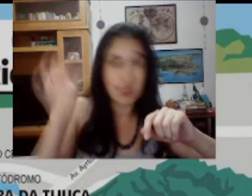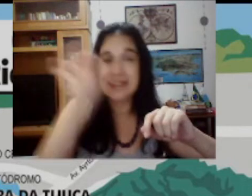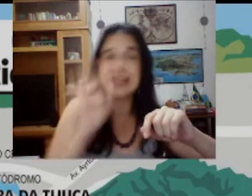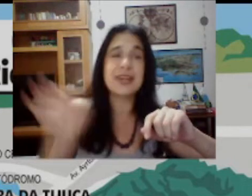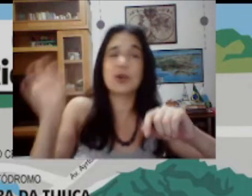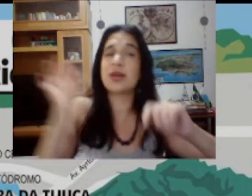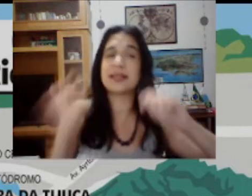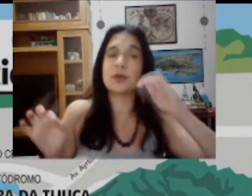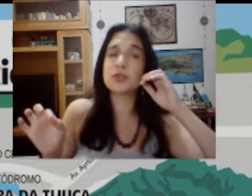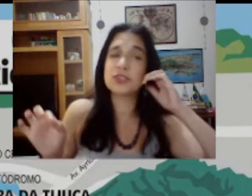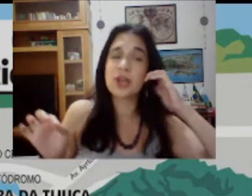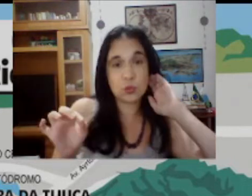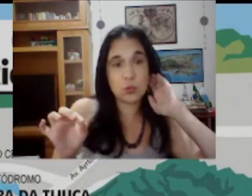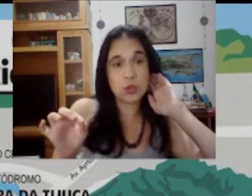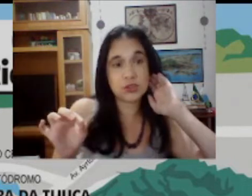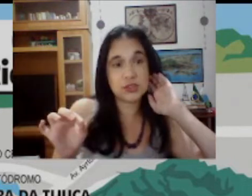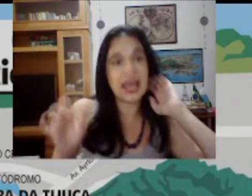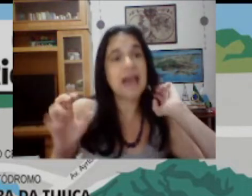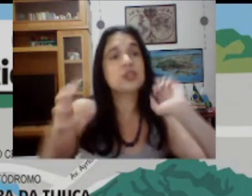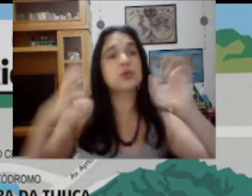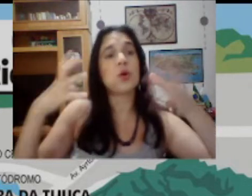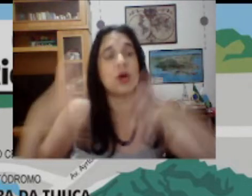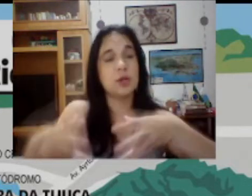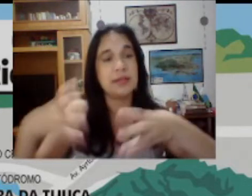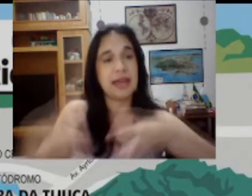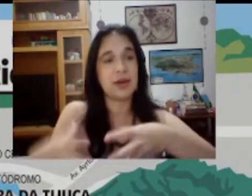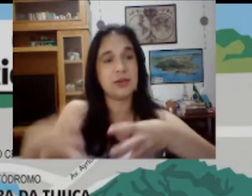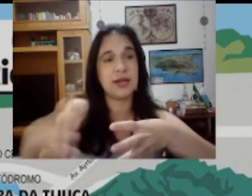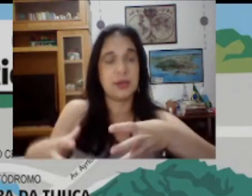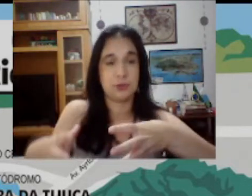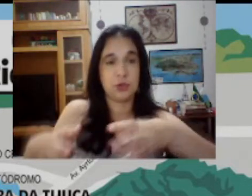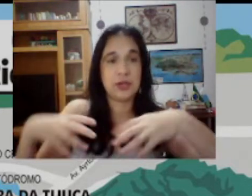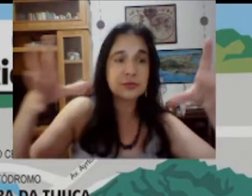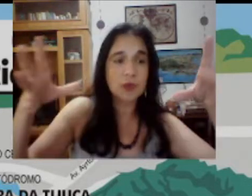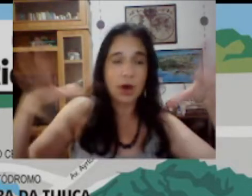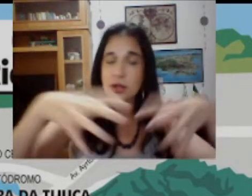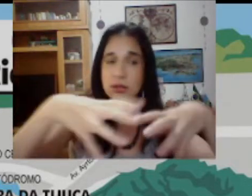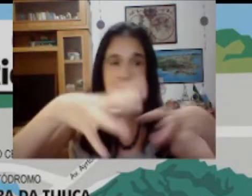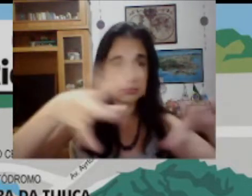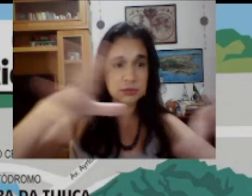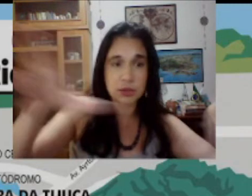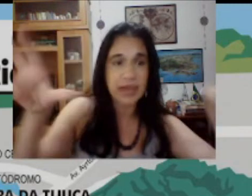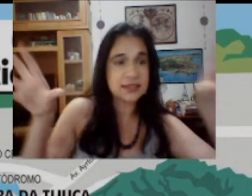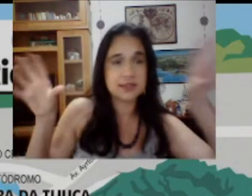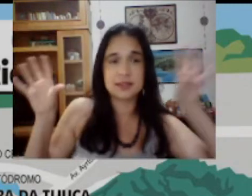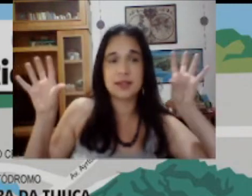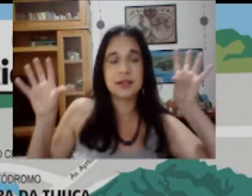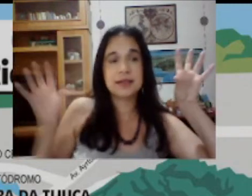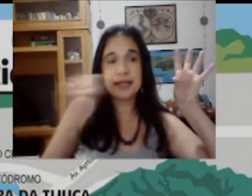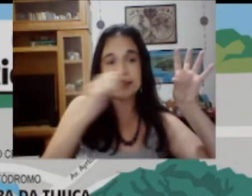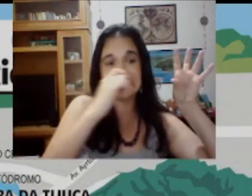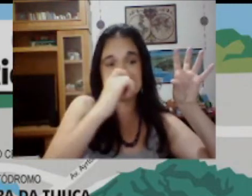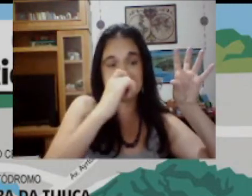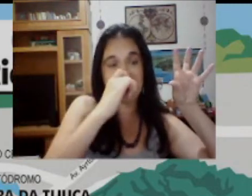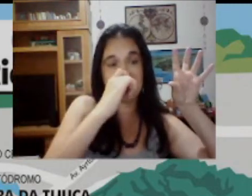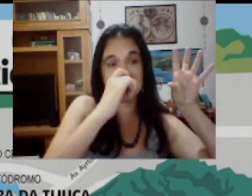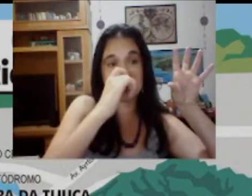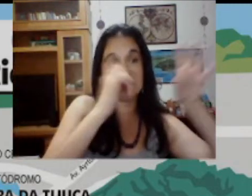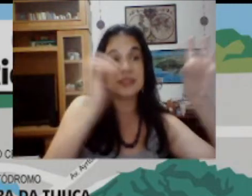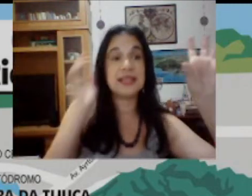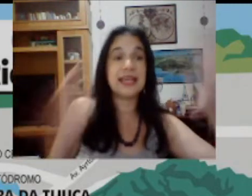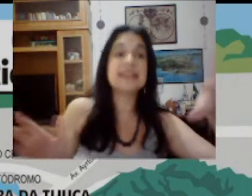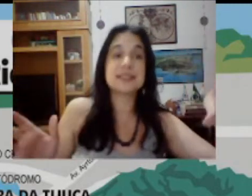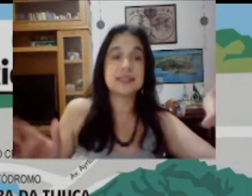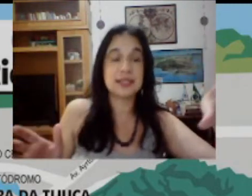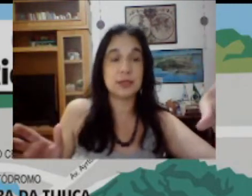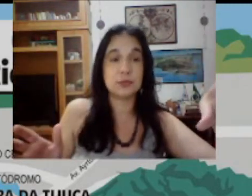or rectangle at the most, was the actual urban area of Rio, and all the rest that is in this map, which